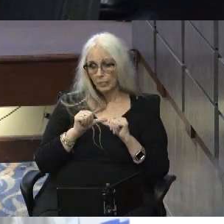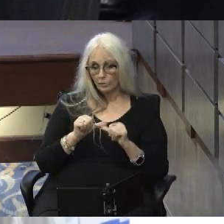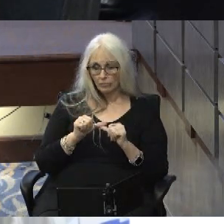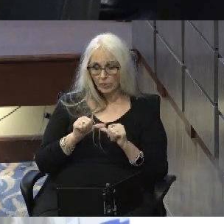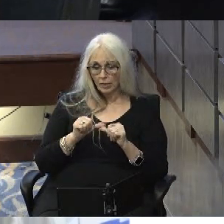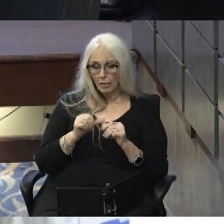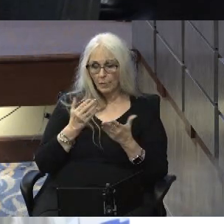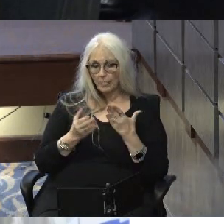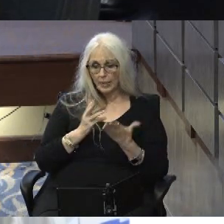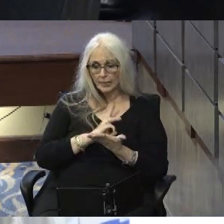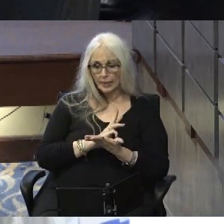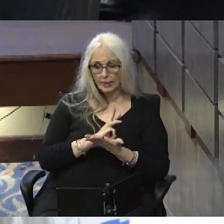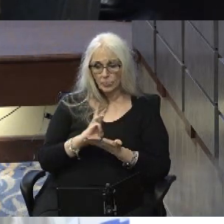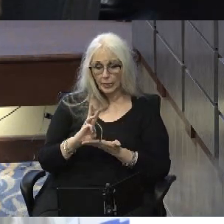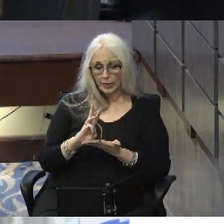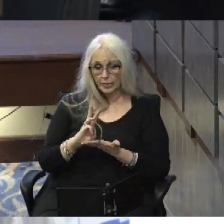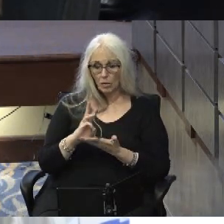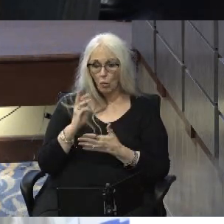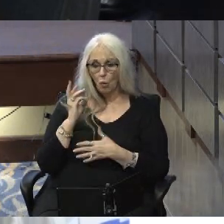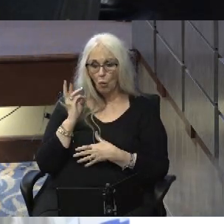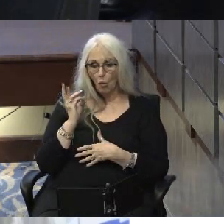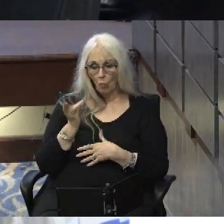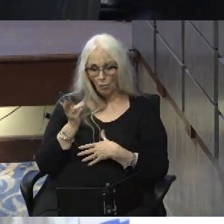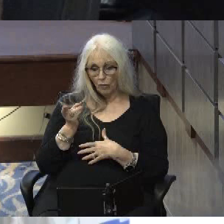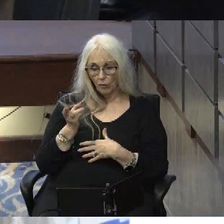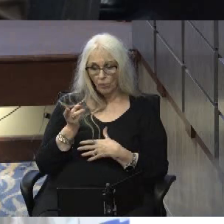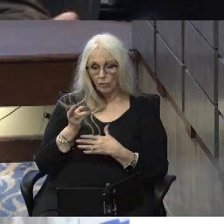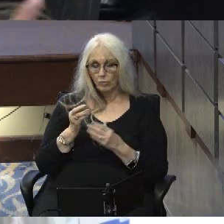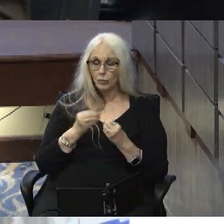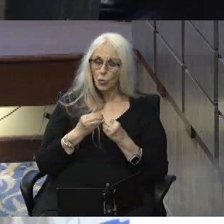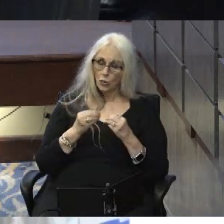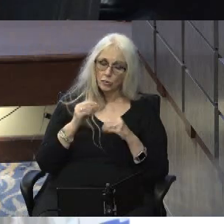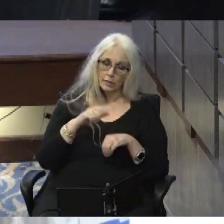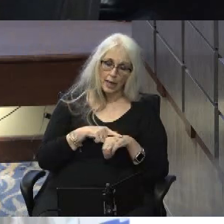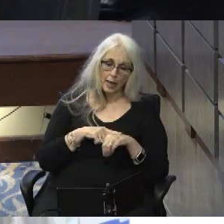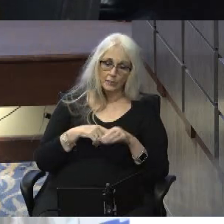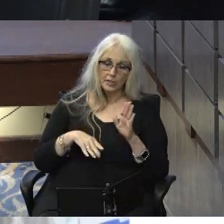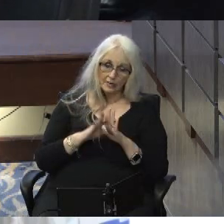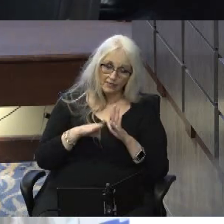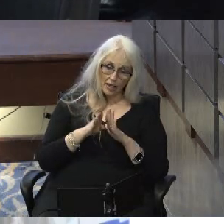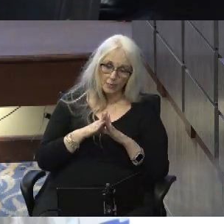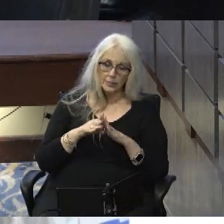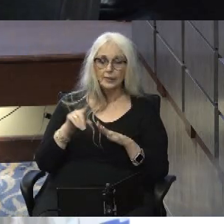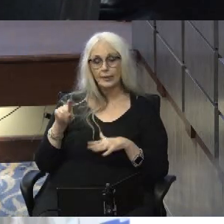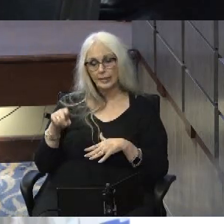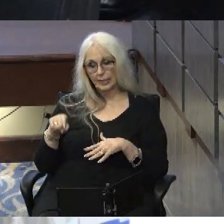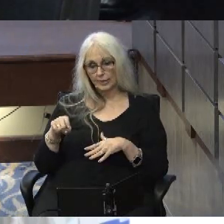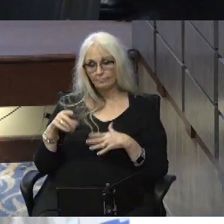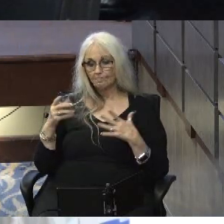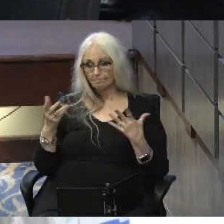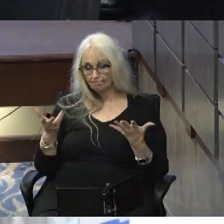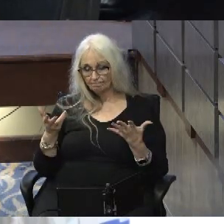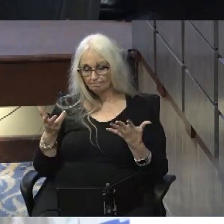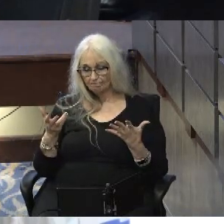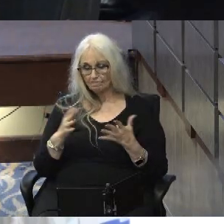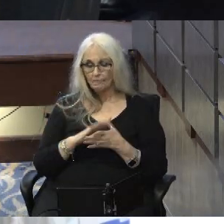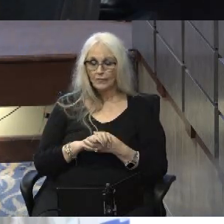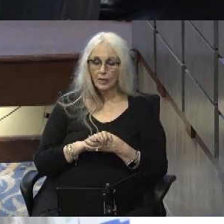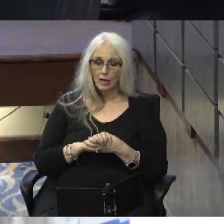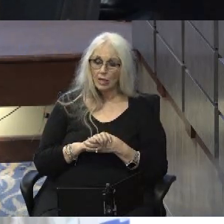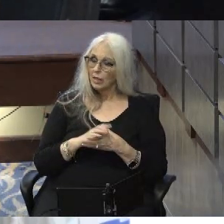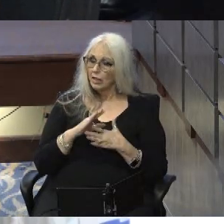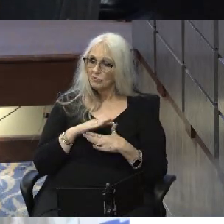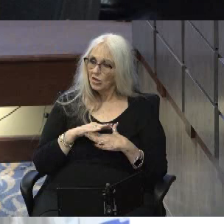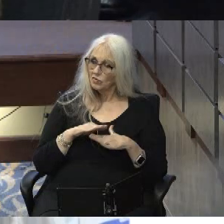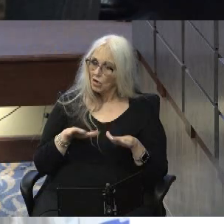6 weeks, or if more development time is needed, if there's any course corrections we need to make, that would